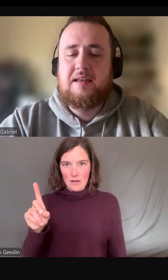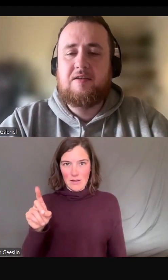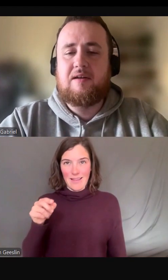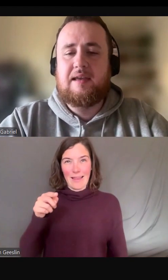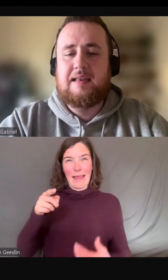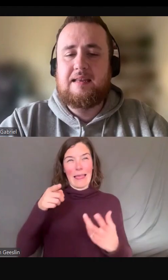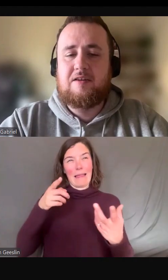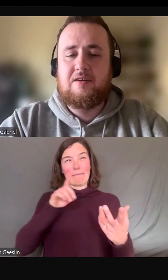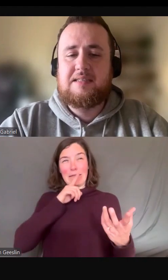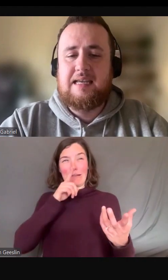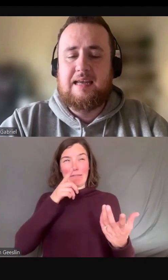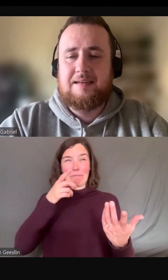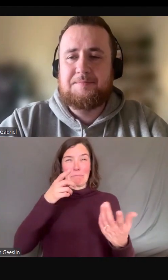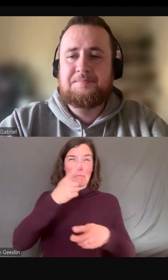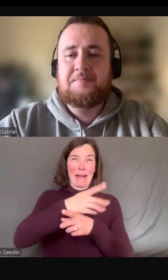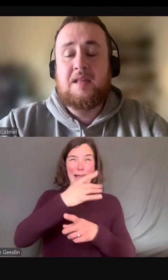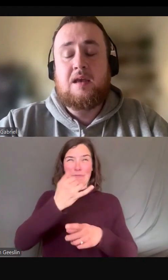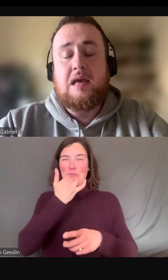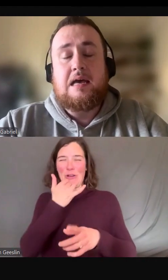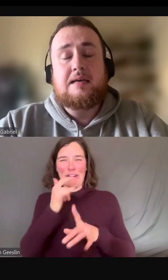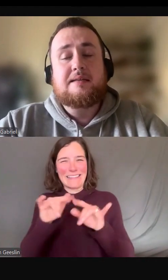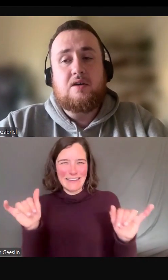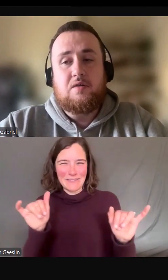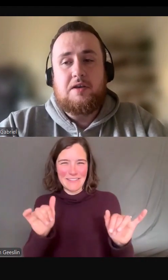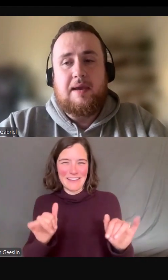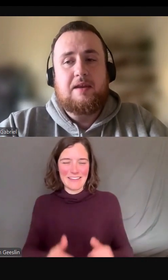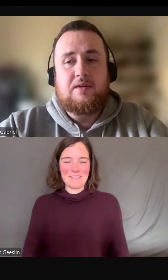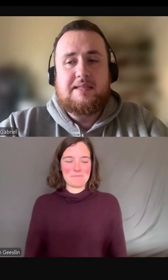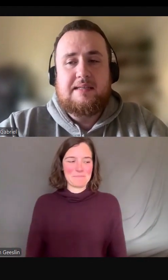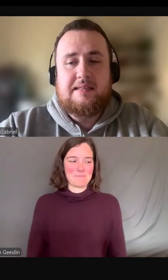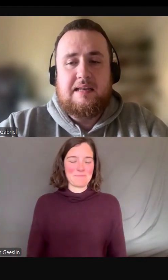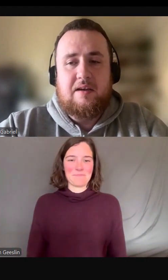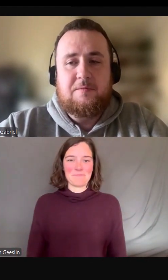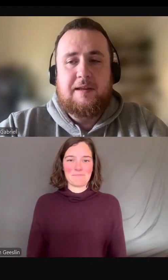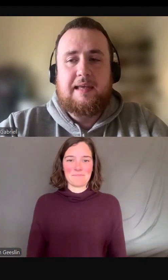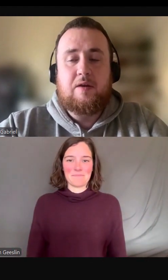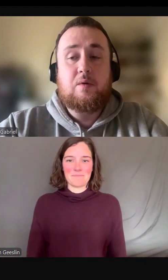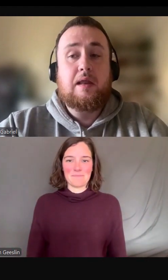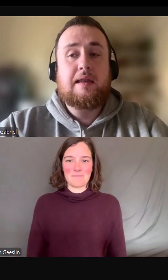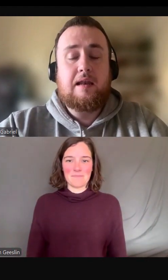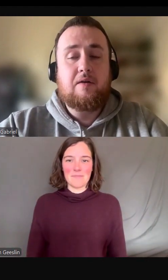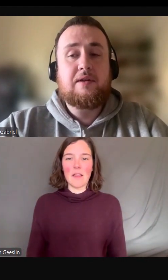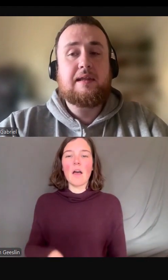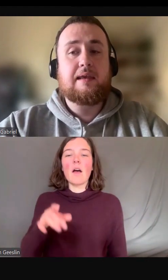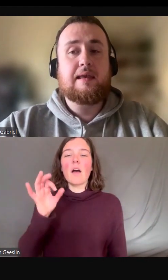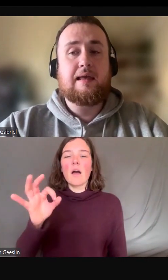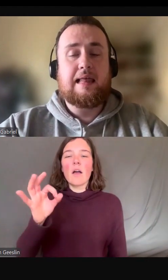incorrect in the current setting. So you may notice this lovely yellow